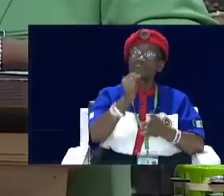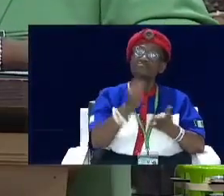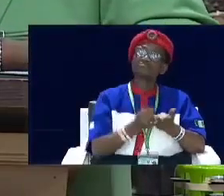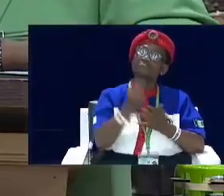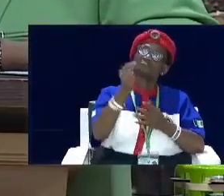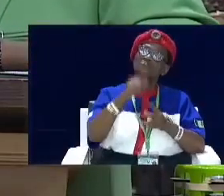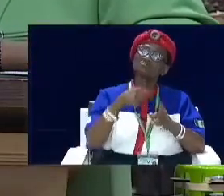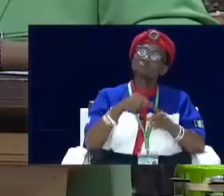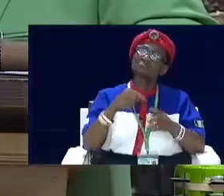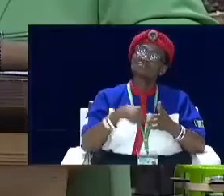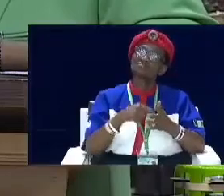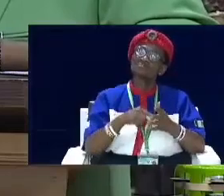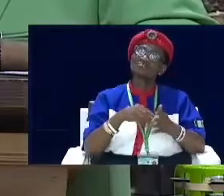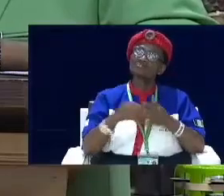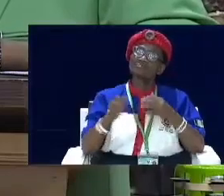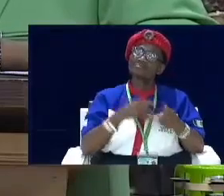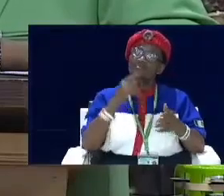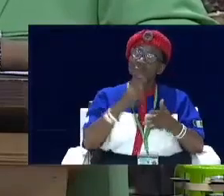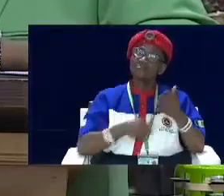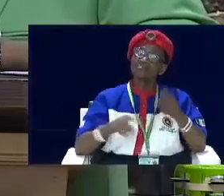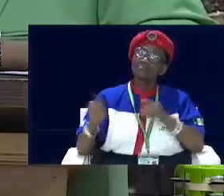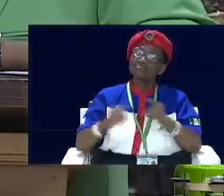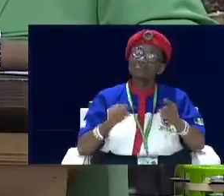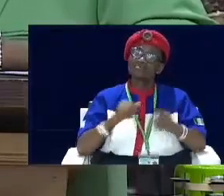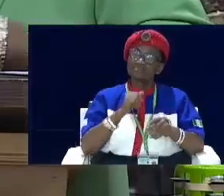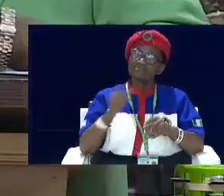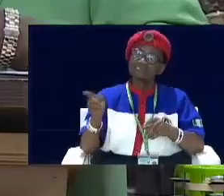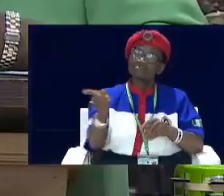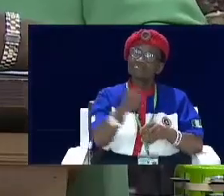Why waste your